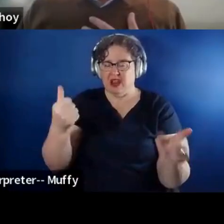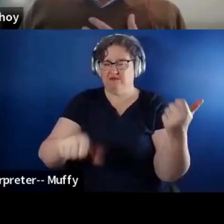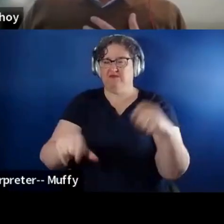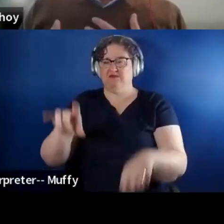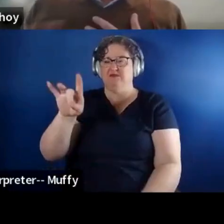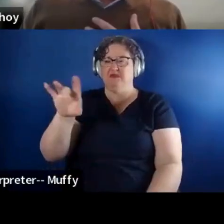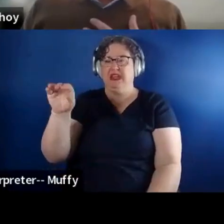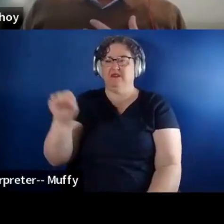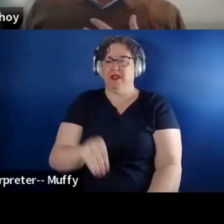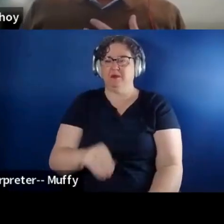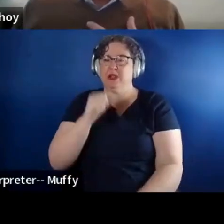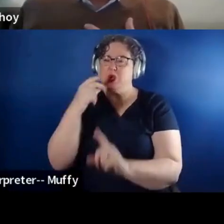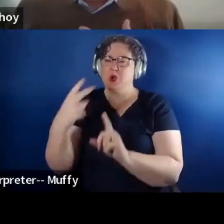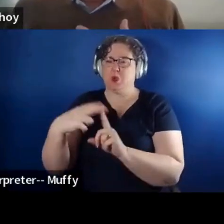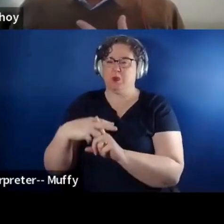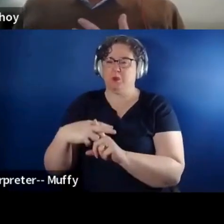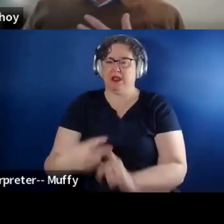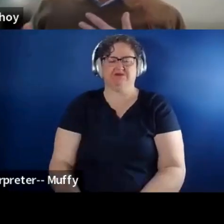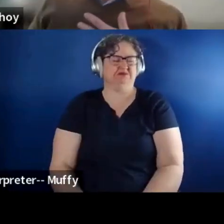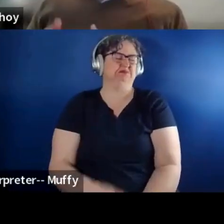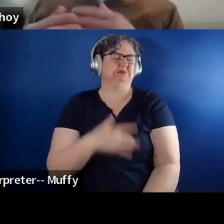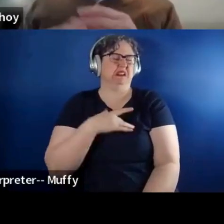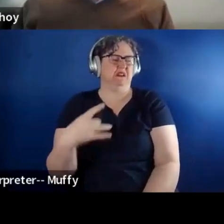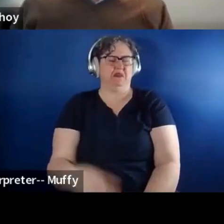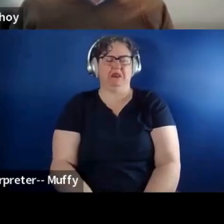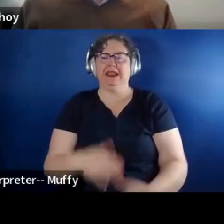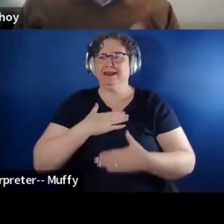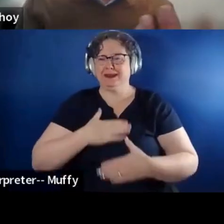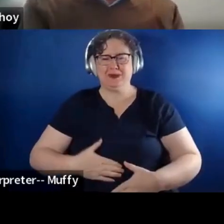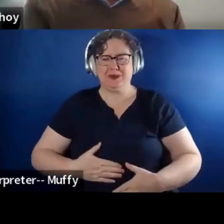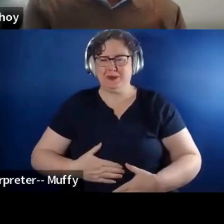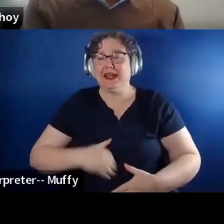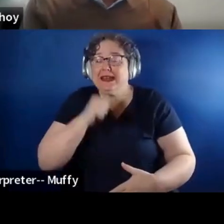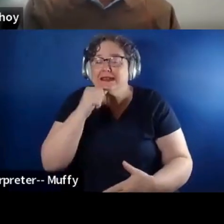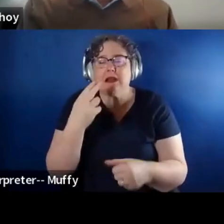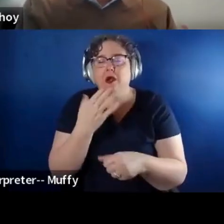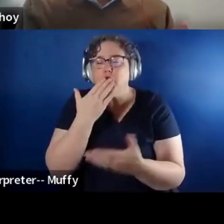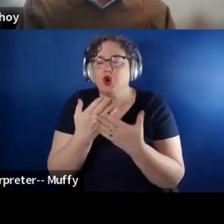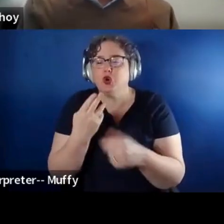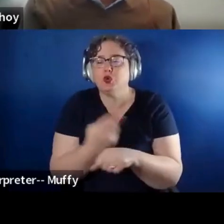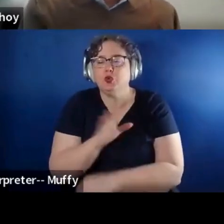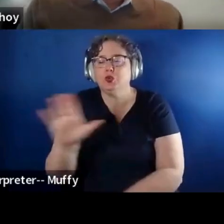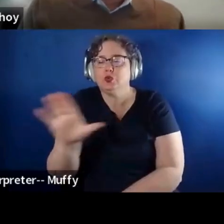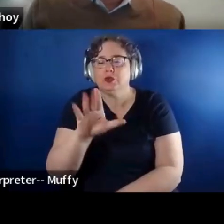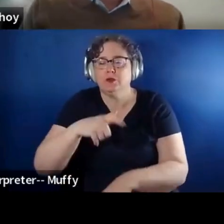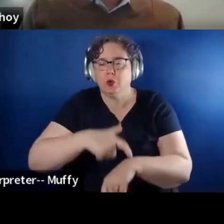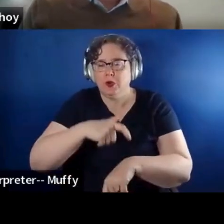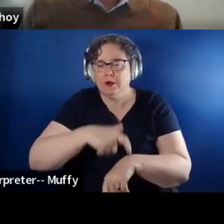apply. That doesn't feel good on a human level. So, and it's not a good use of your time if you're not